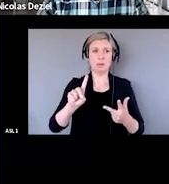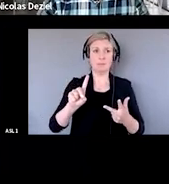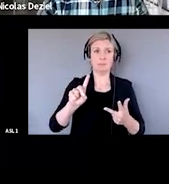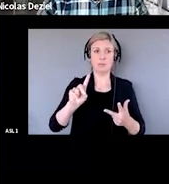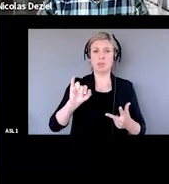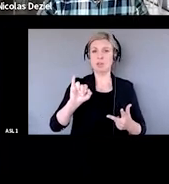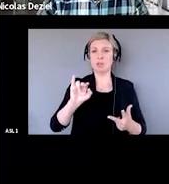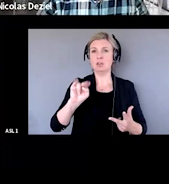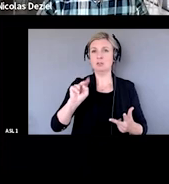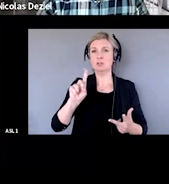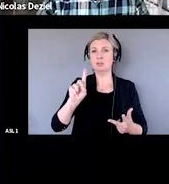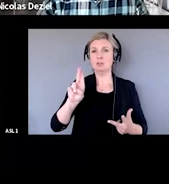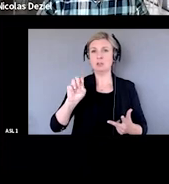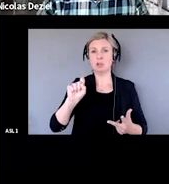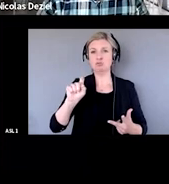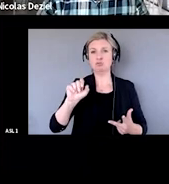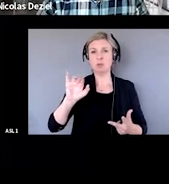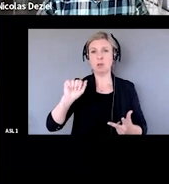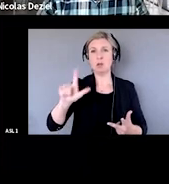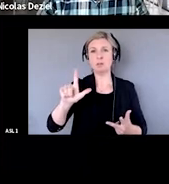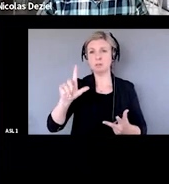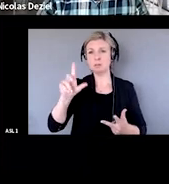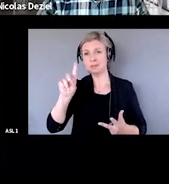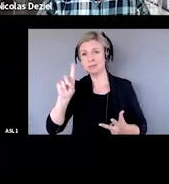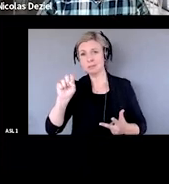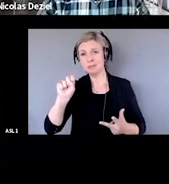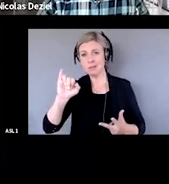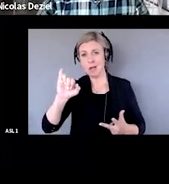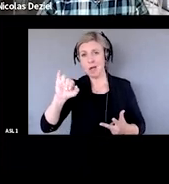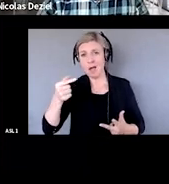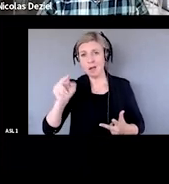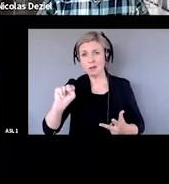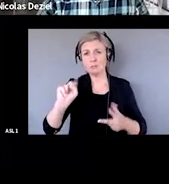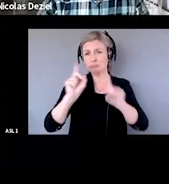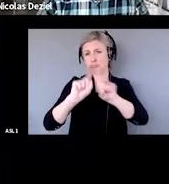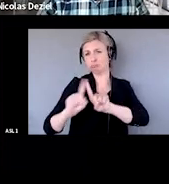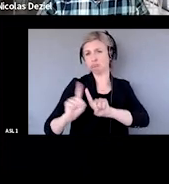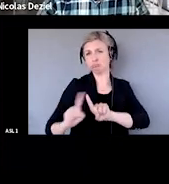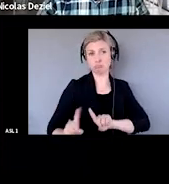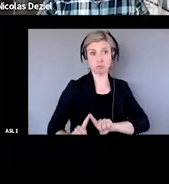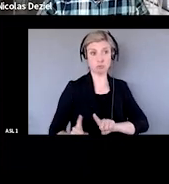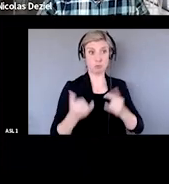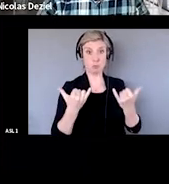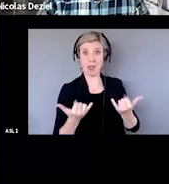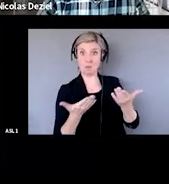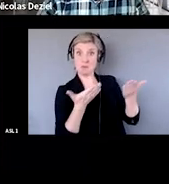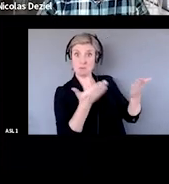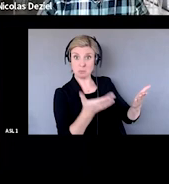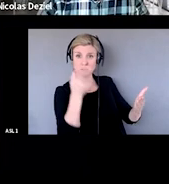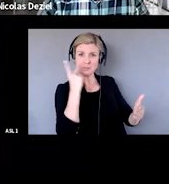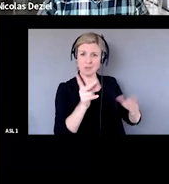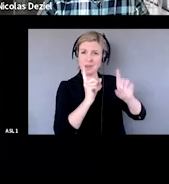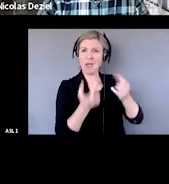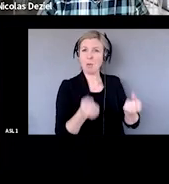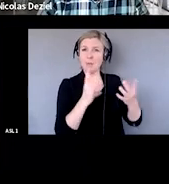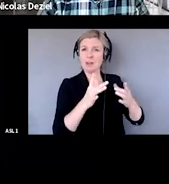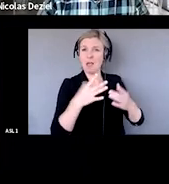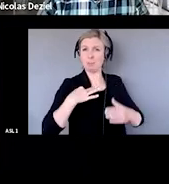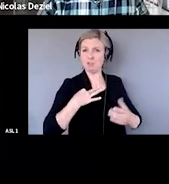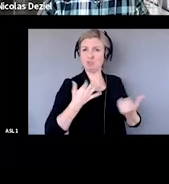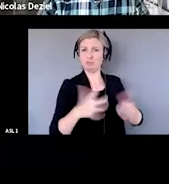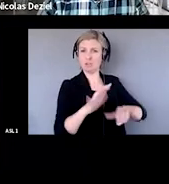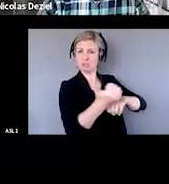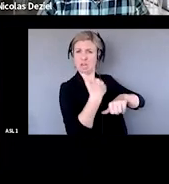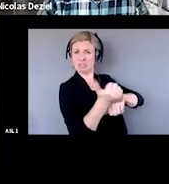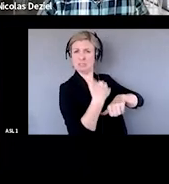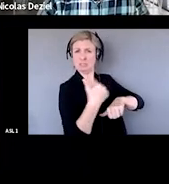Canadians. And you can see on screen that the number of applications we received for the